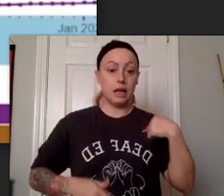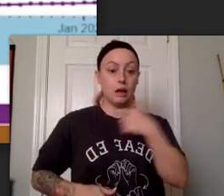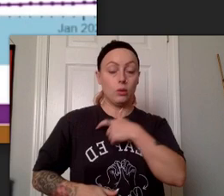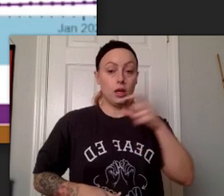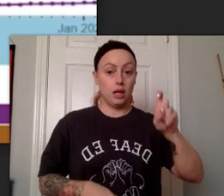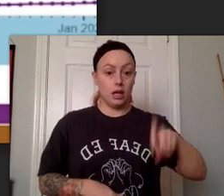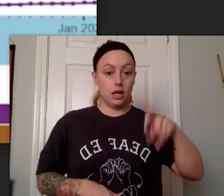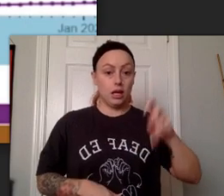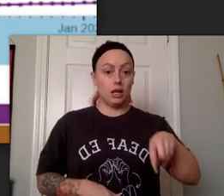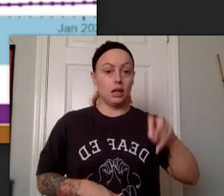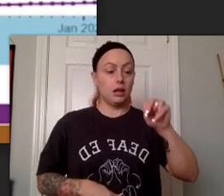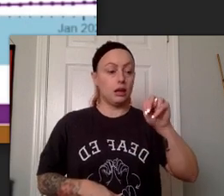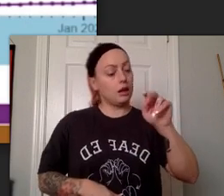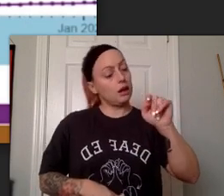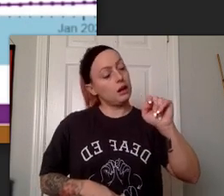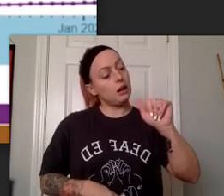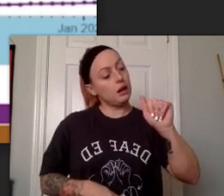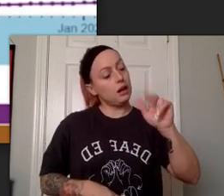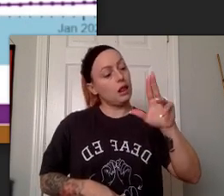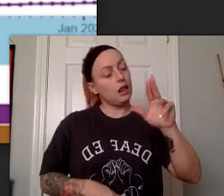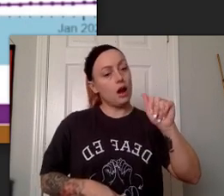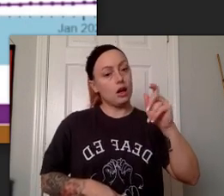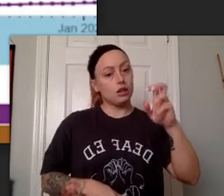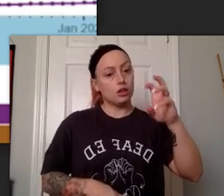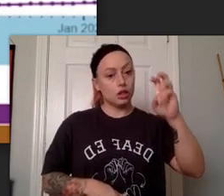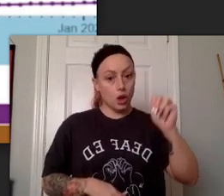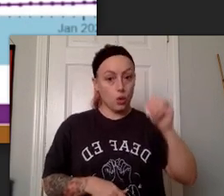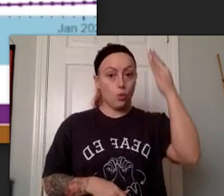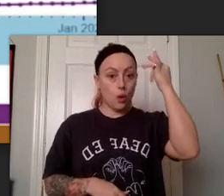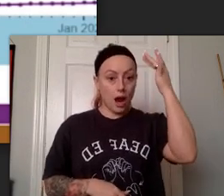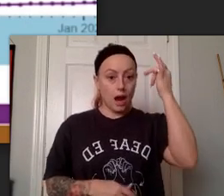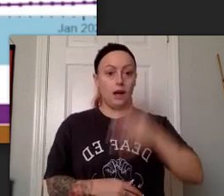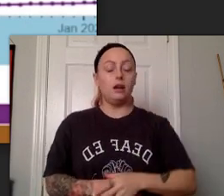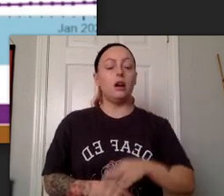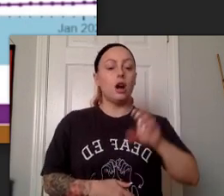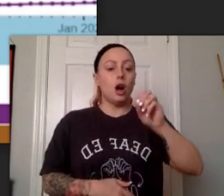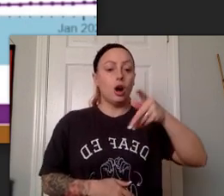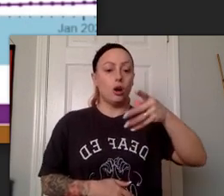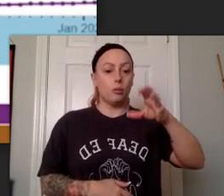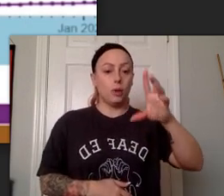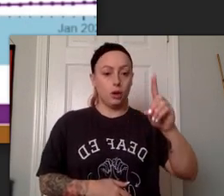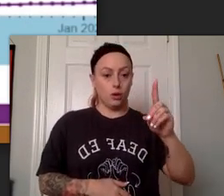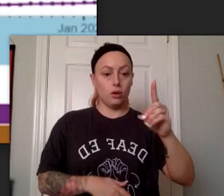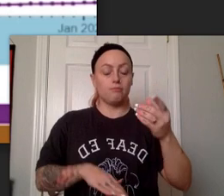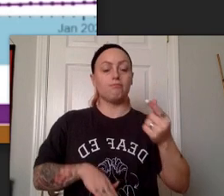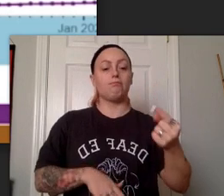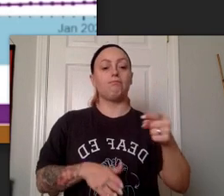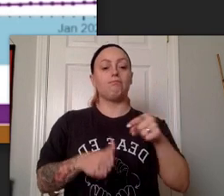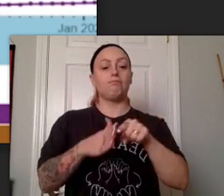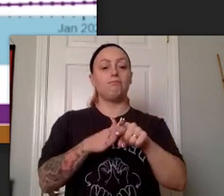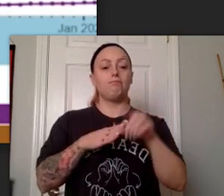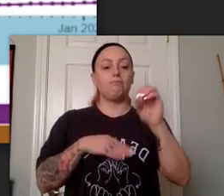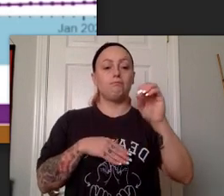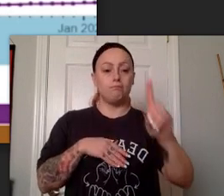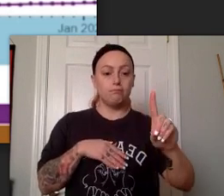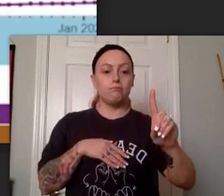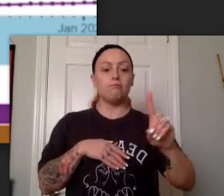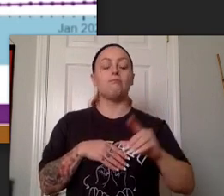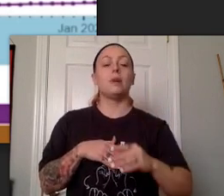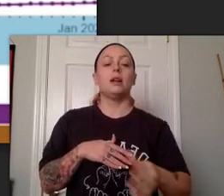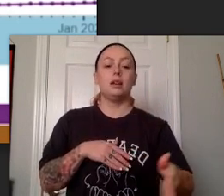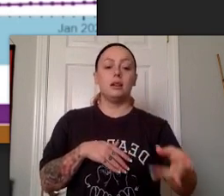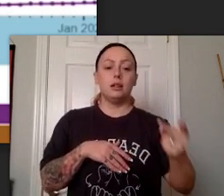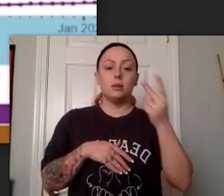opioids continue to be responsible for the majority of overdoses, nationwide and statewide, but because now we're seeing